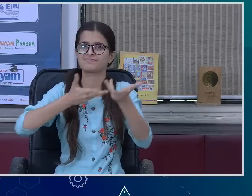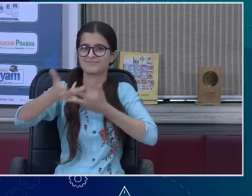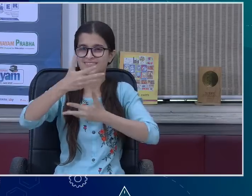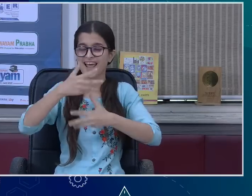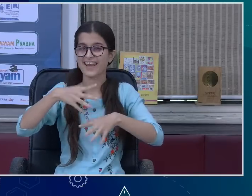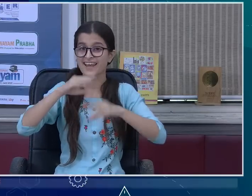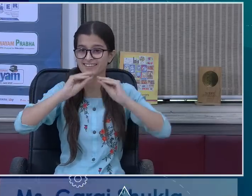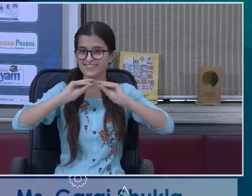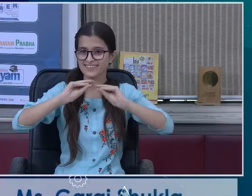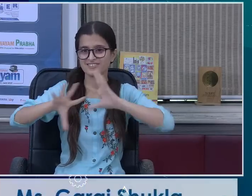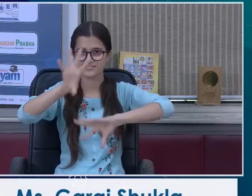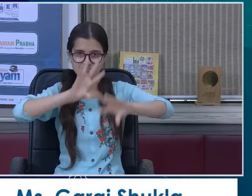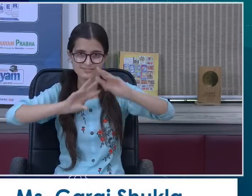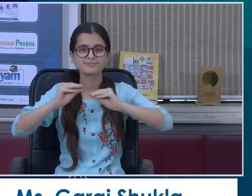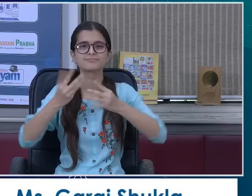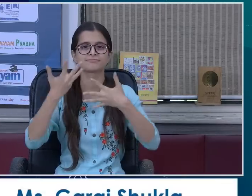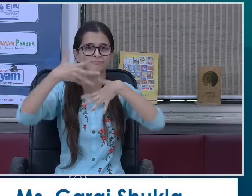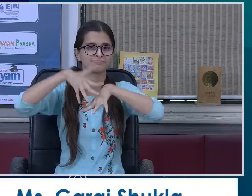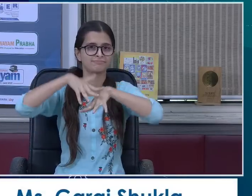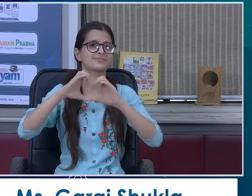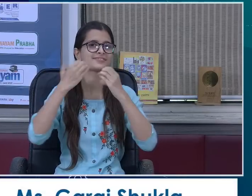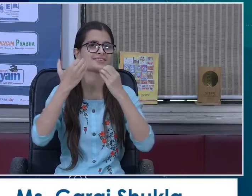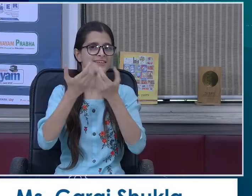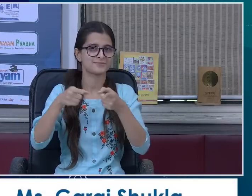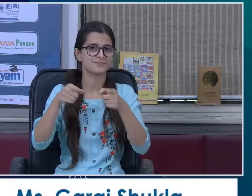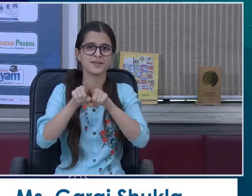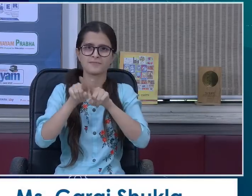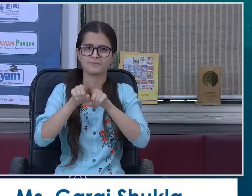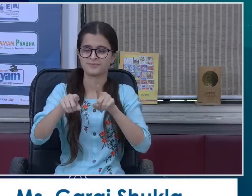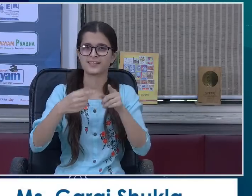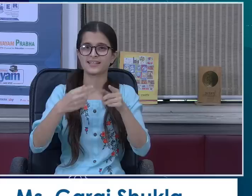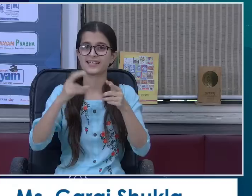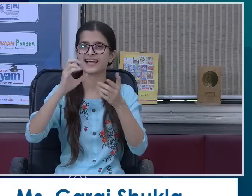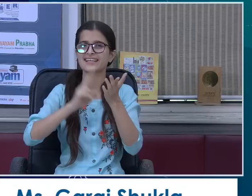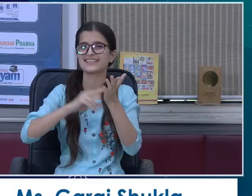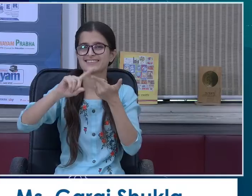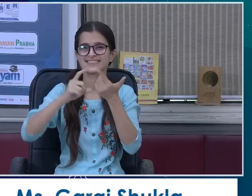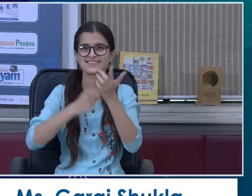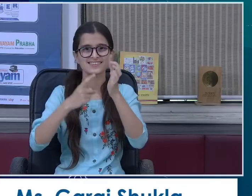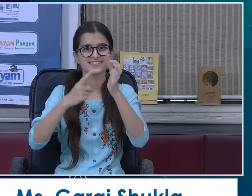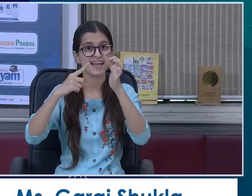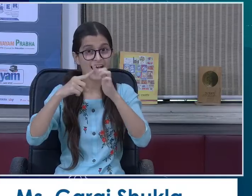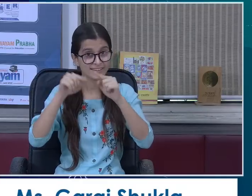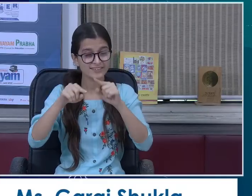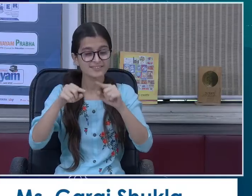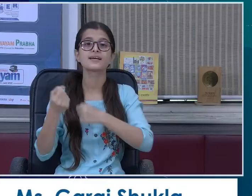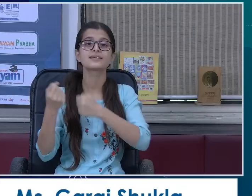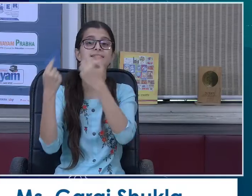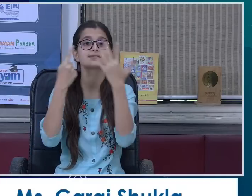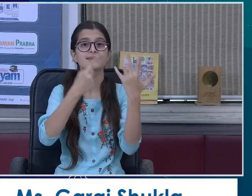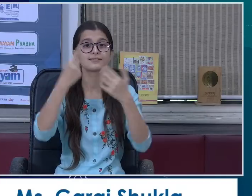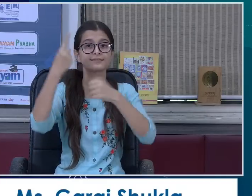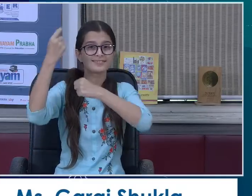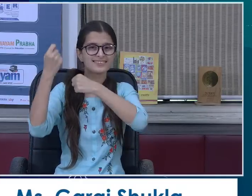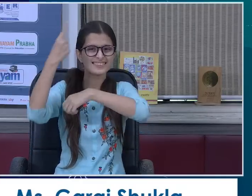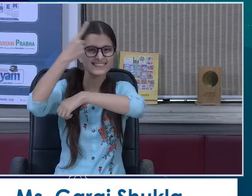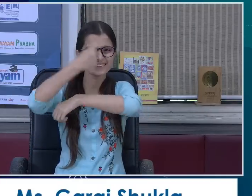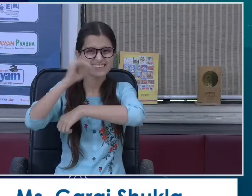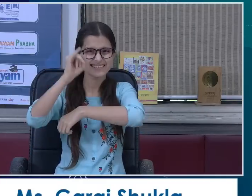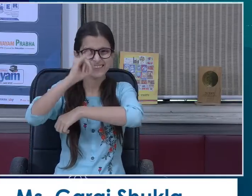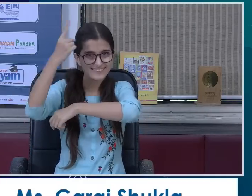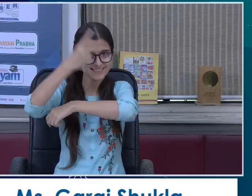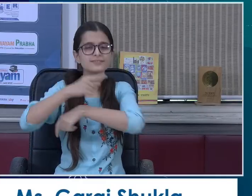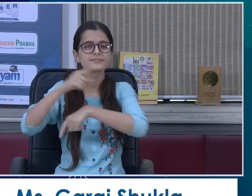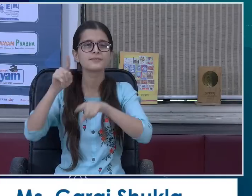for Inclusive Classroom. And for this entire week, CIT NCERT has come up with a 6 days online training on